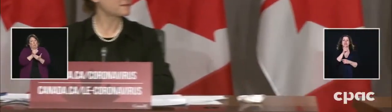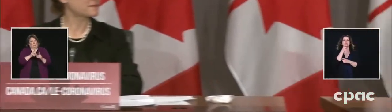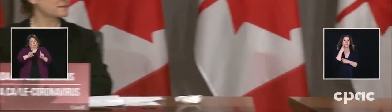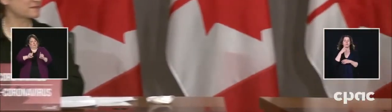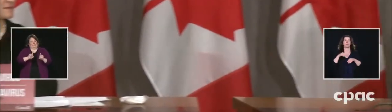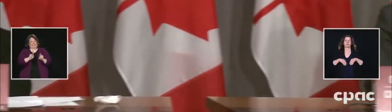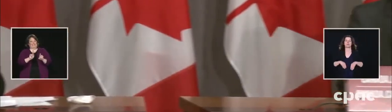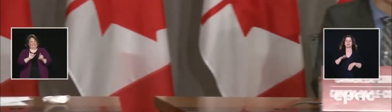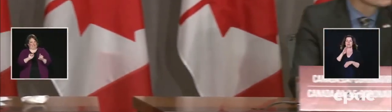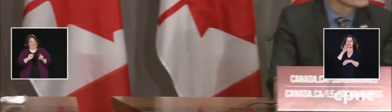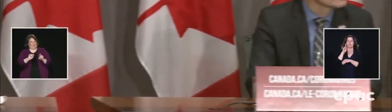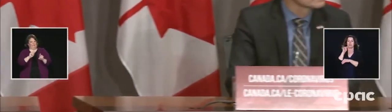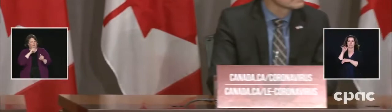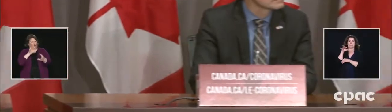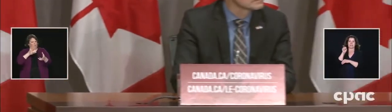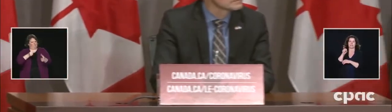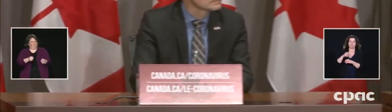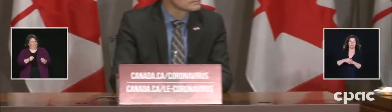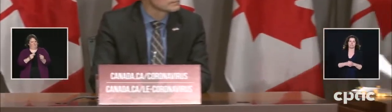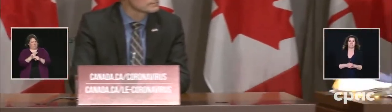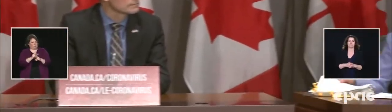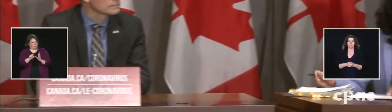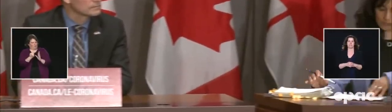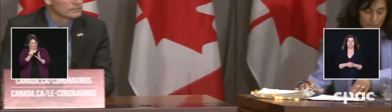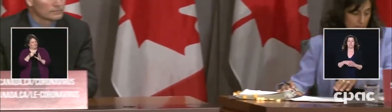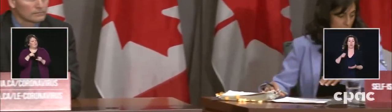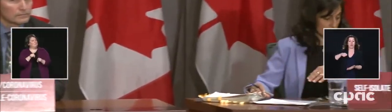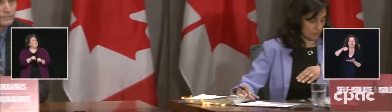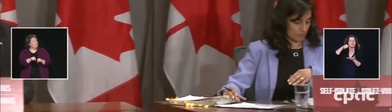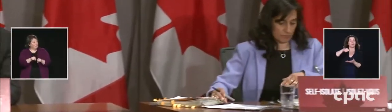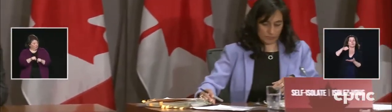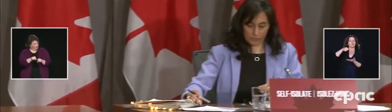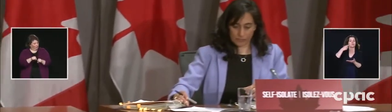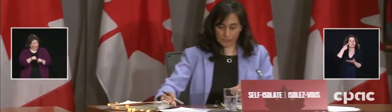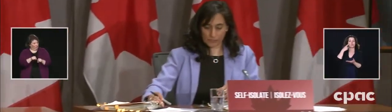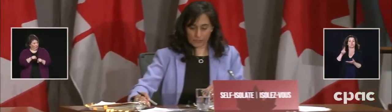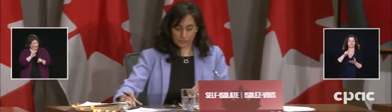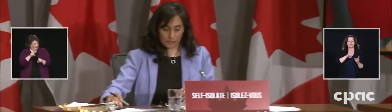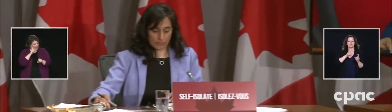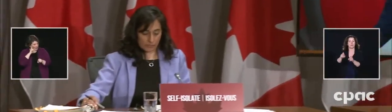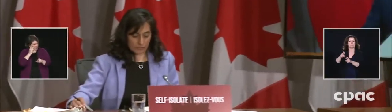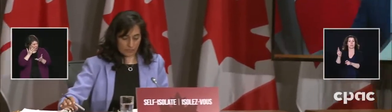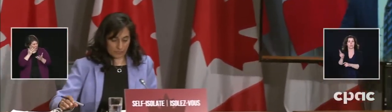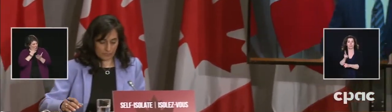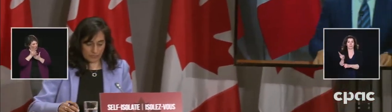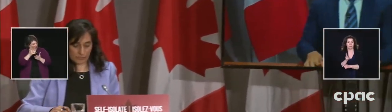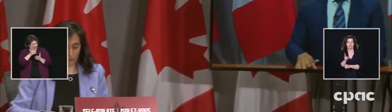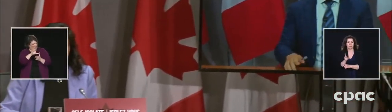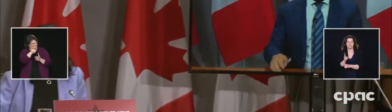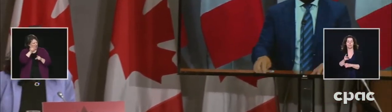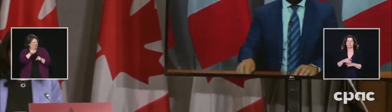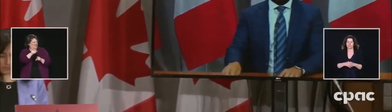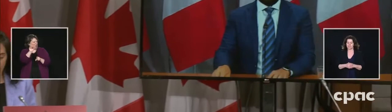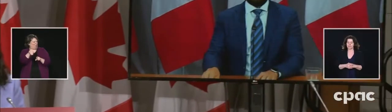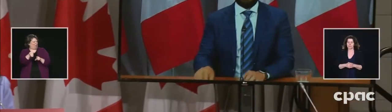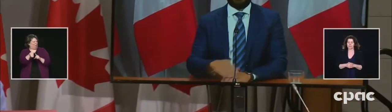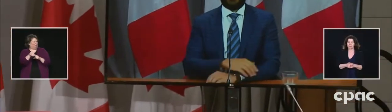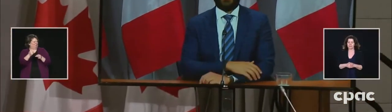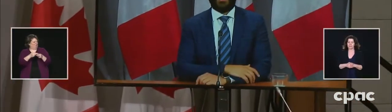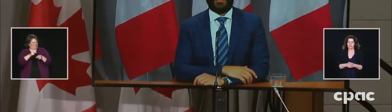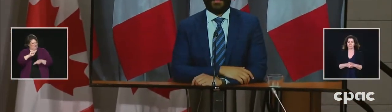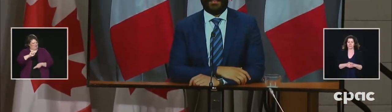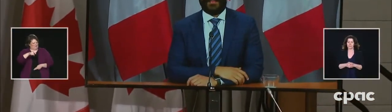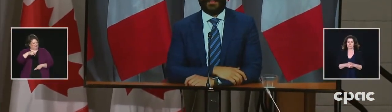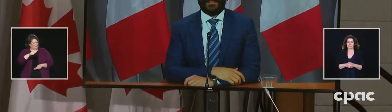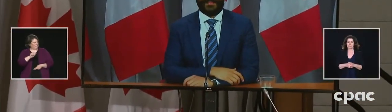there was a hope of getting some from that Ottawa company, Spartan, I think,